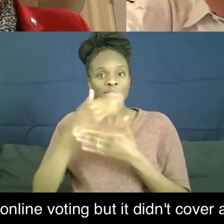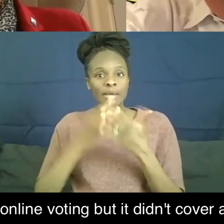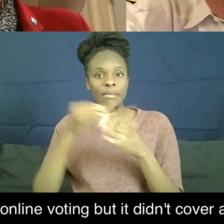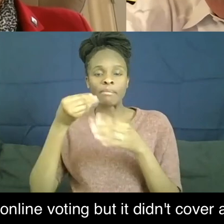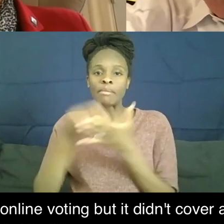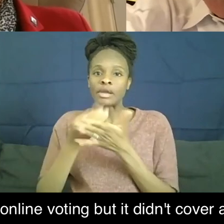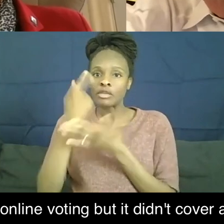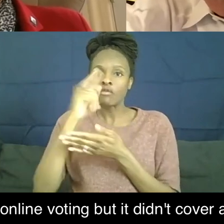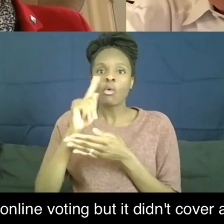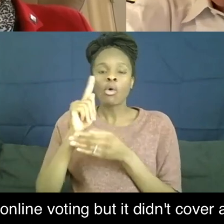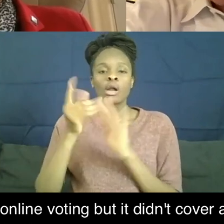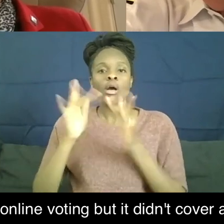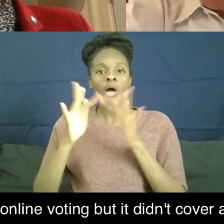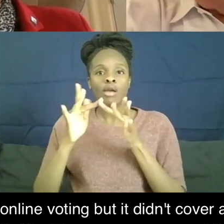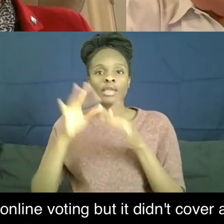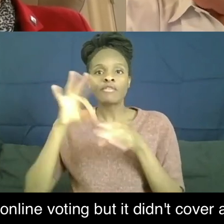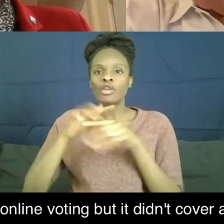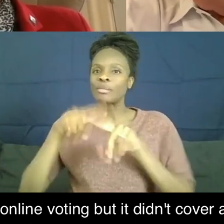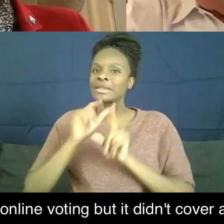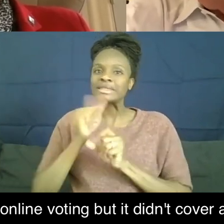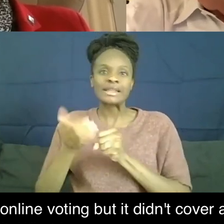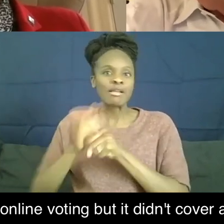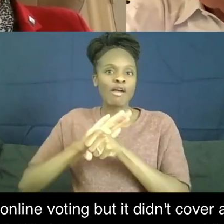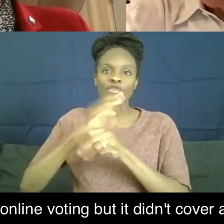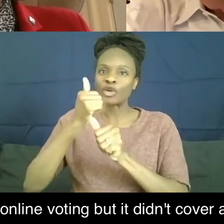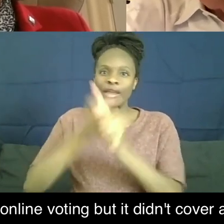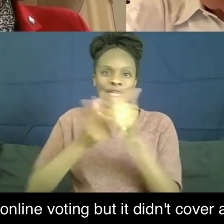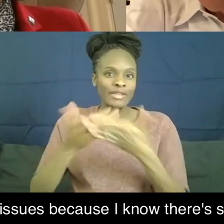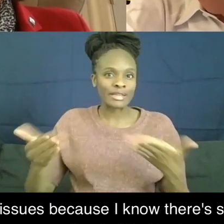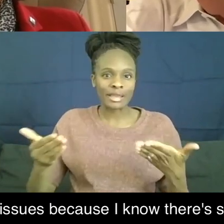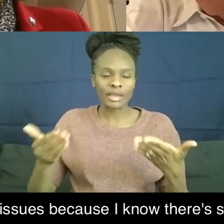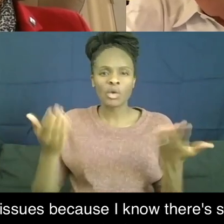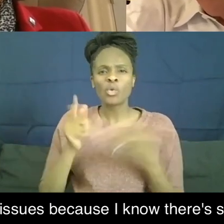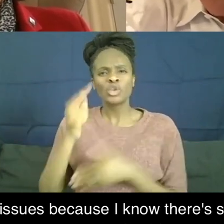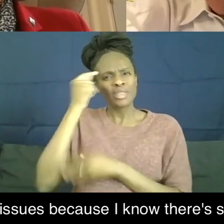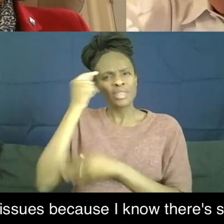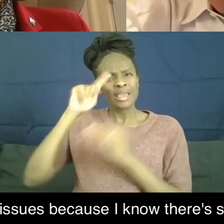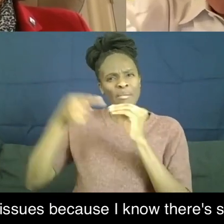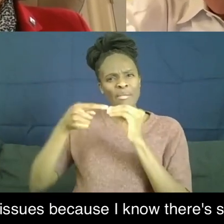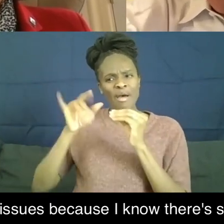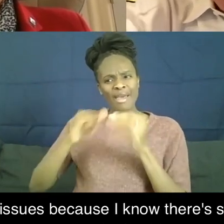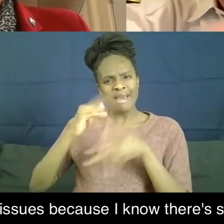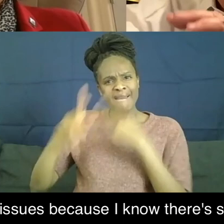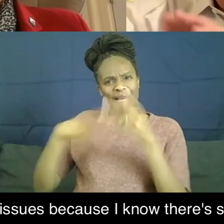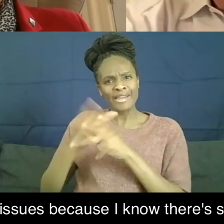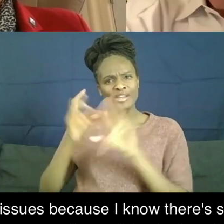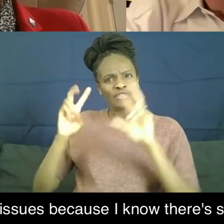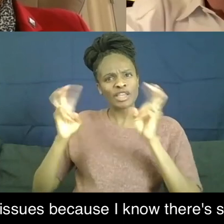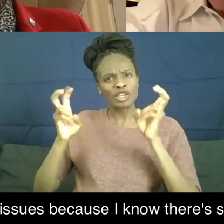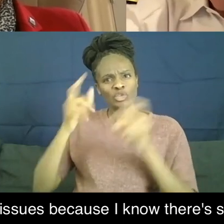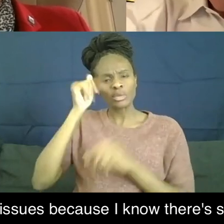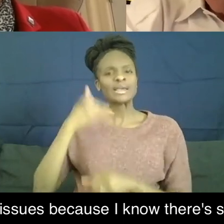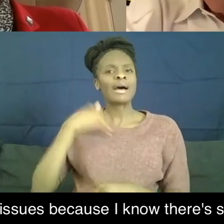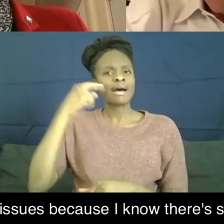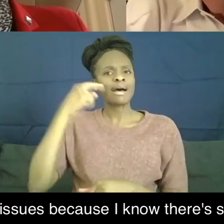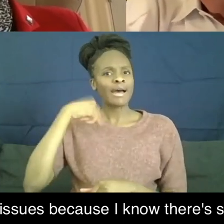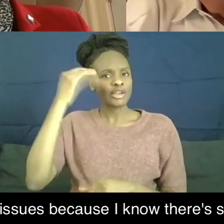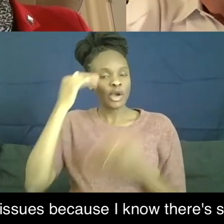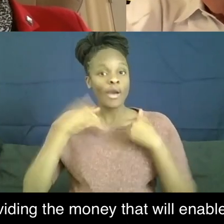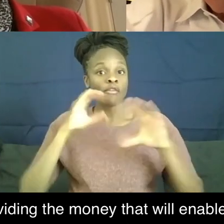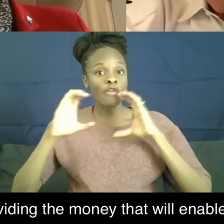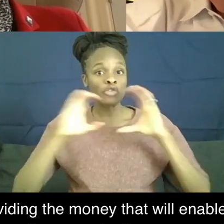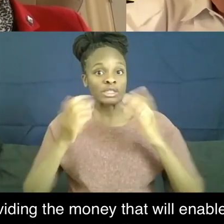cover all of it. Um, what, what is your sense around those issues? Because I know there's still a conversation in Washington